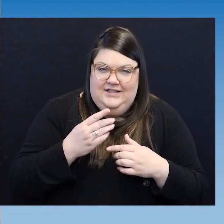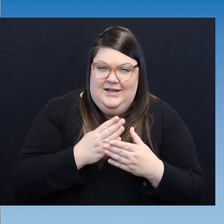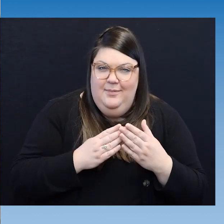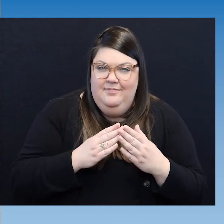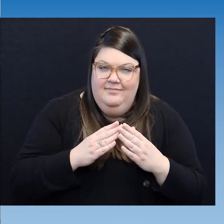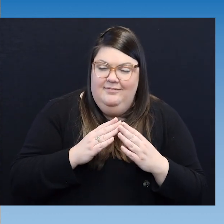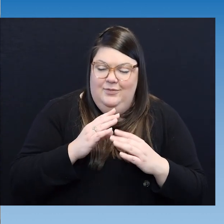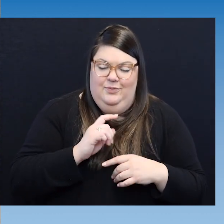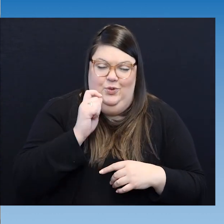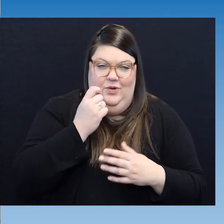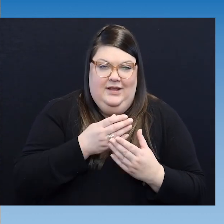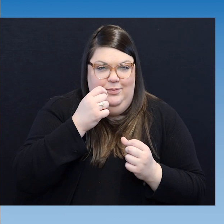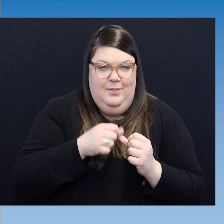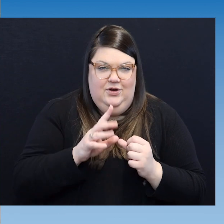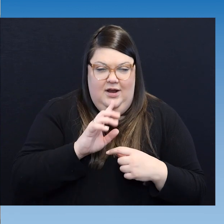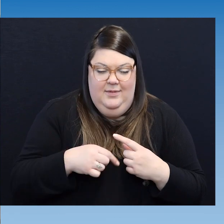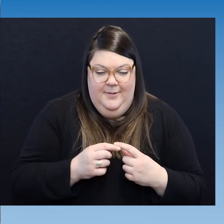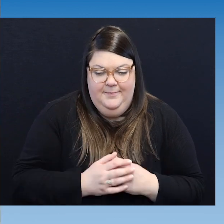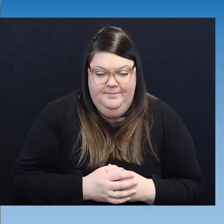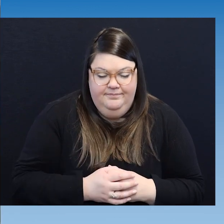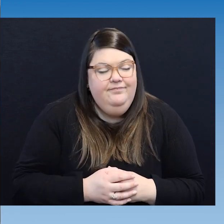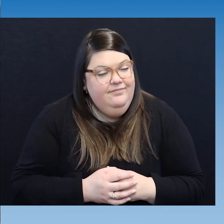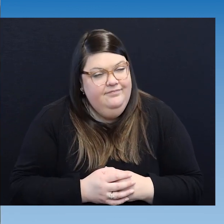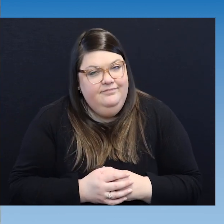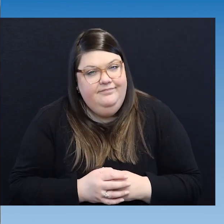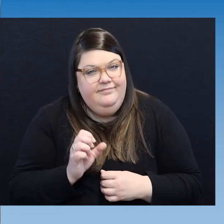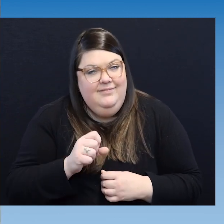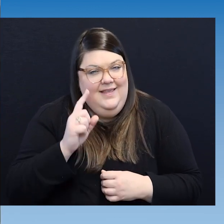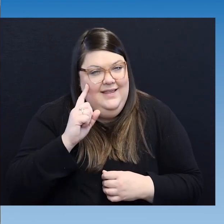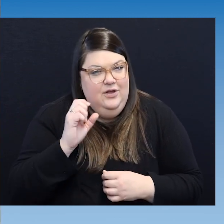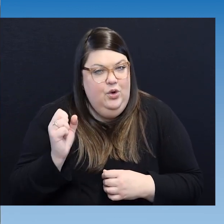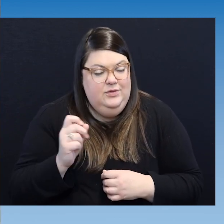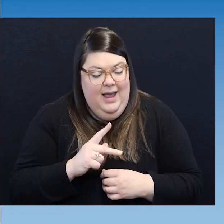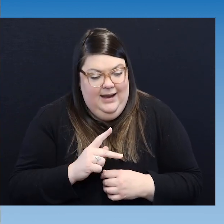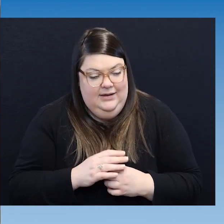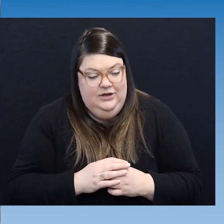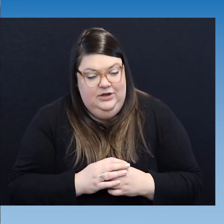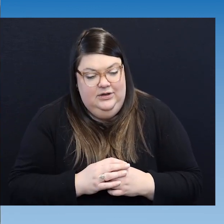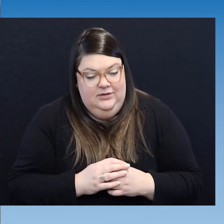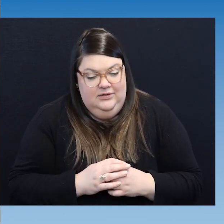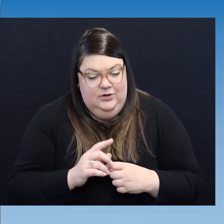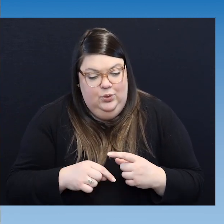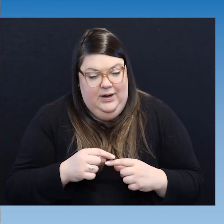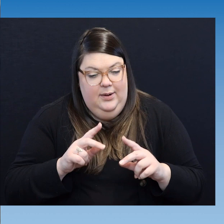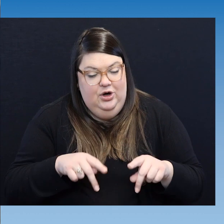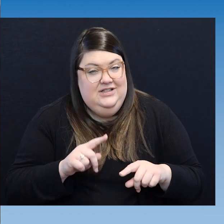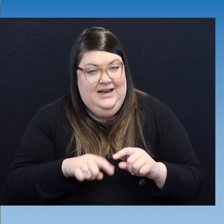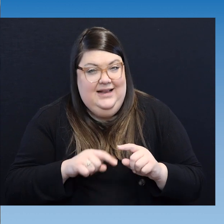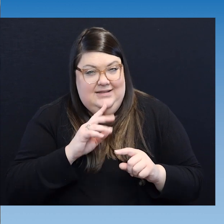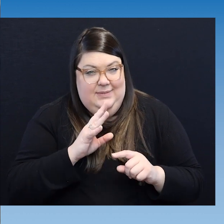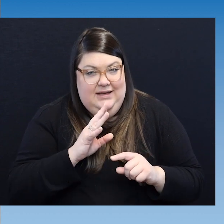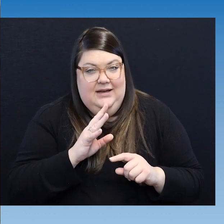some highlights I remember that you talked about. Yeah, I think that goes back to when a person